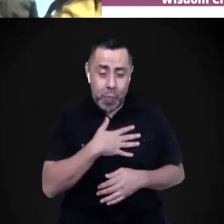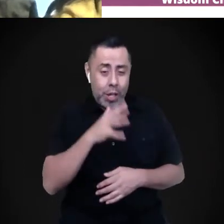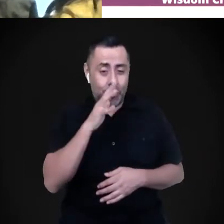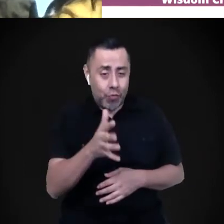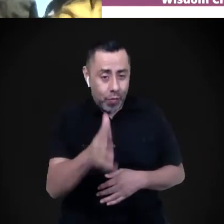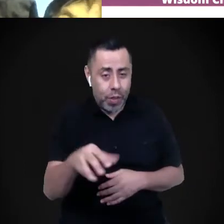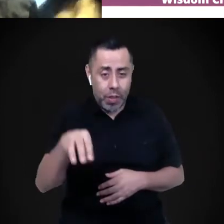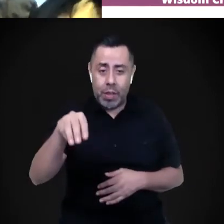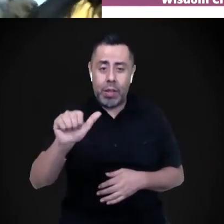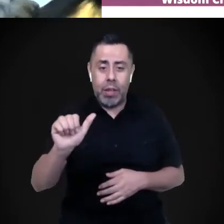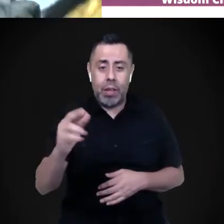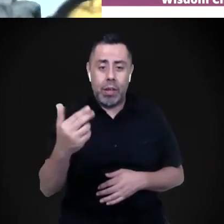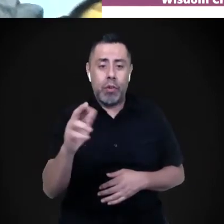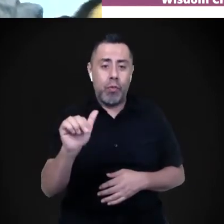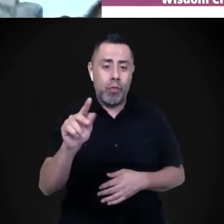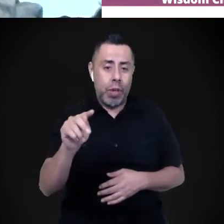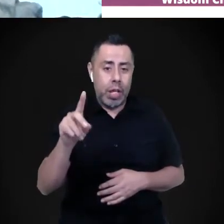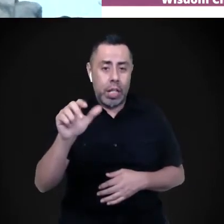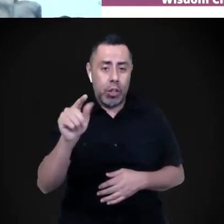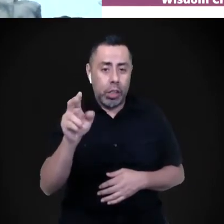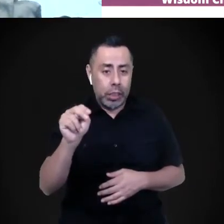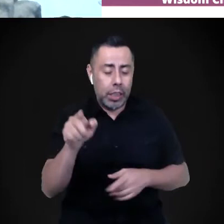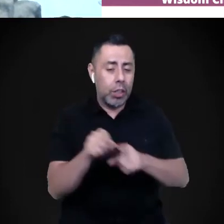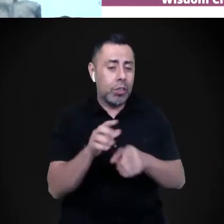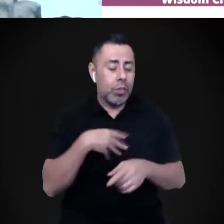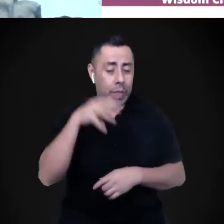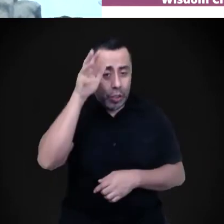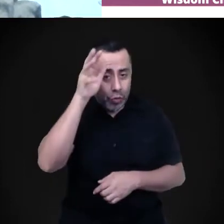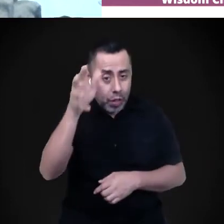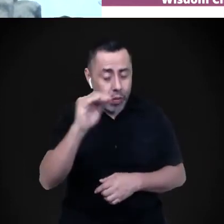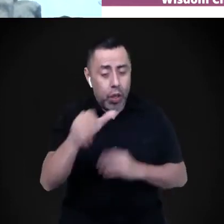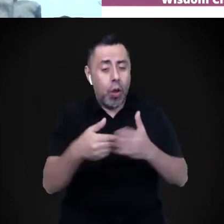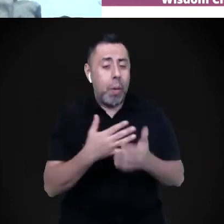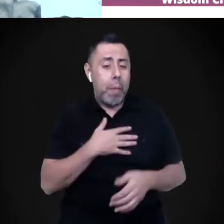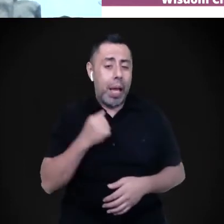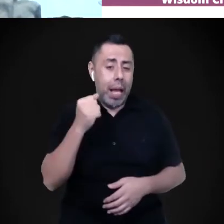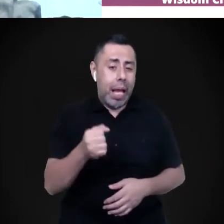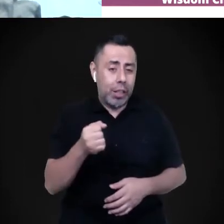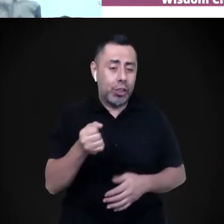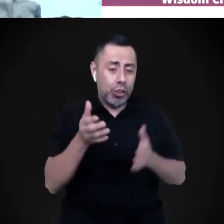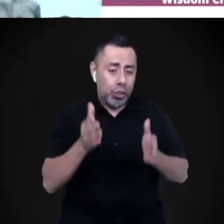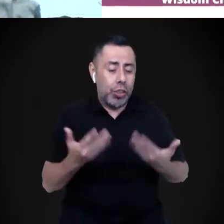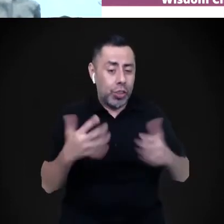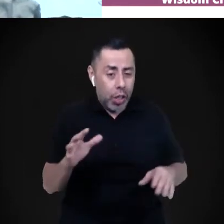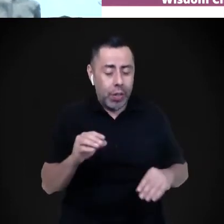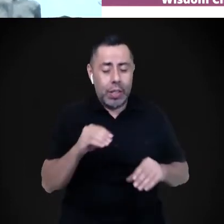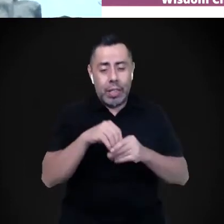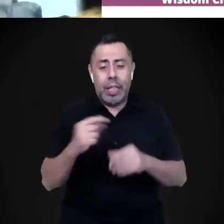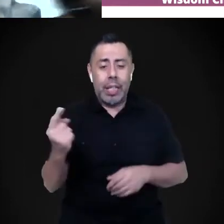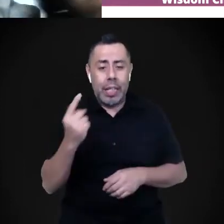my elders that are in the spirit world. And thank you. And my Aunt Emma is here tonight.